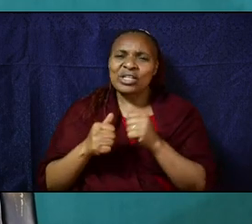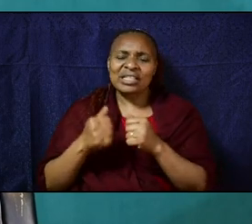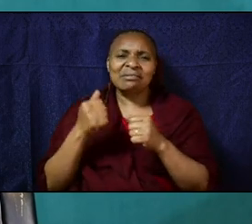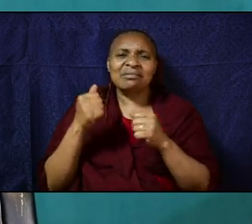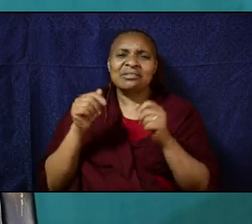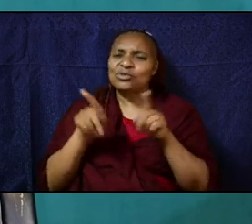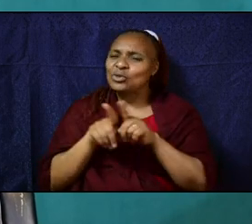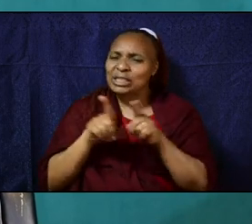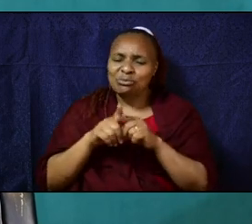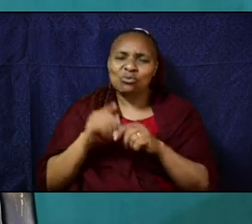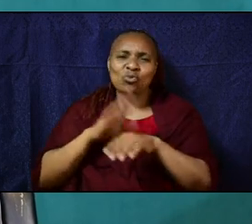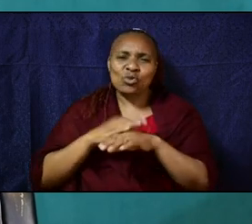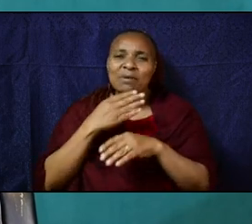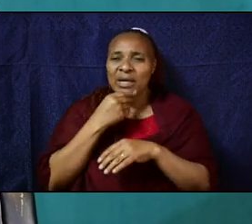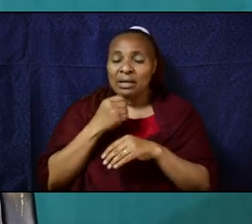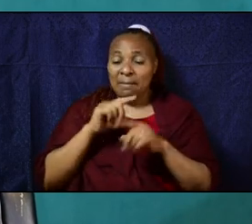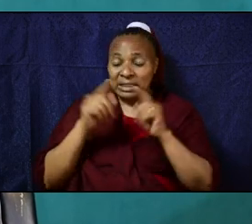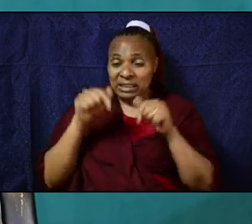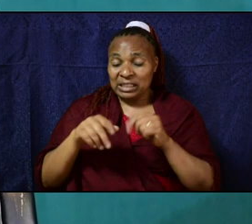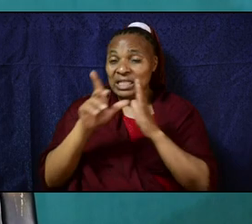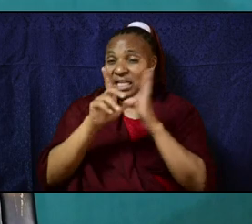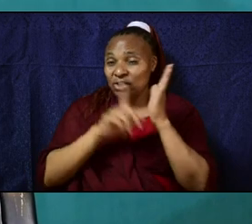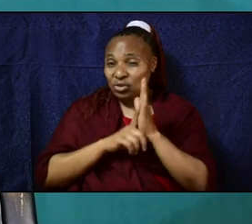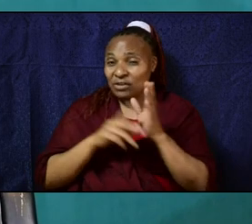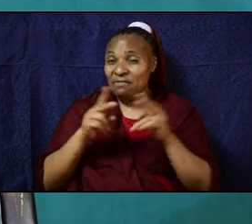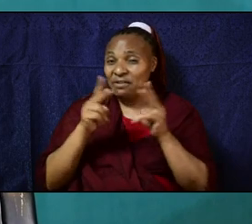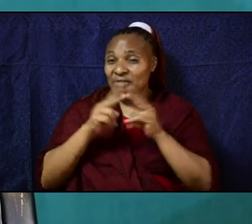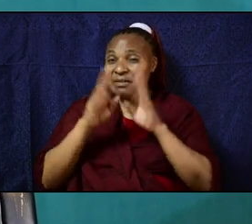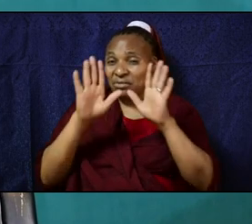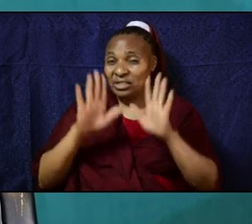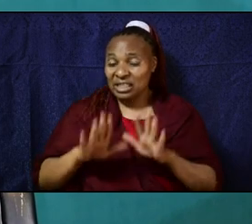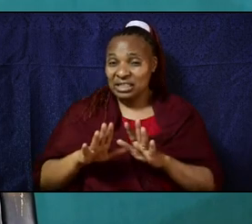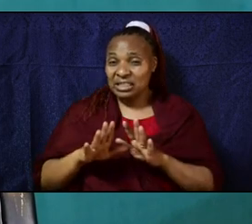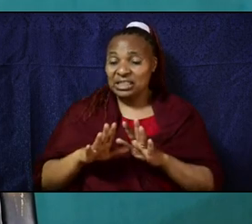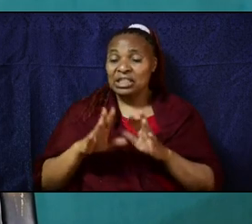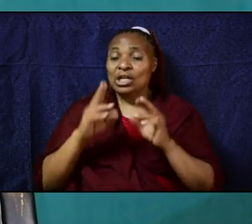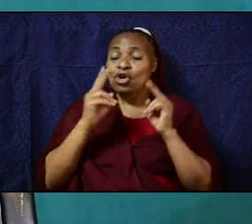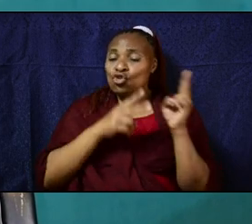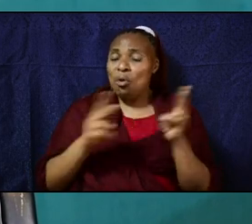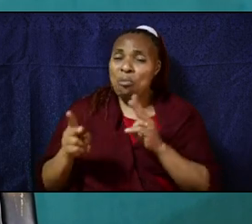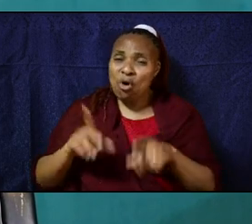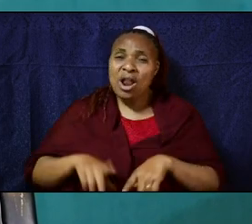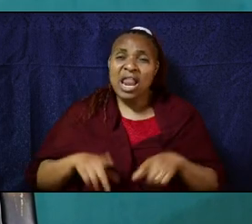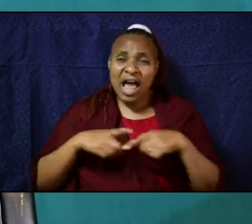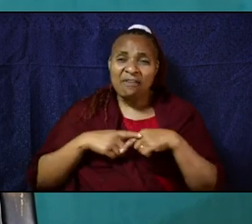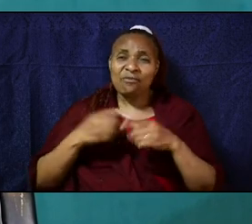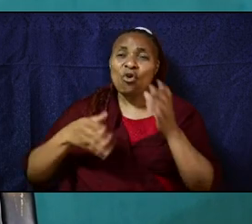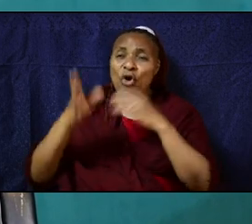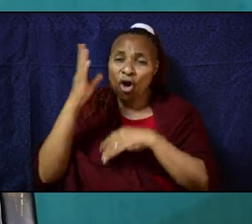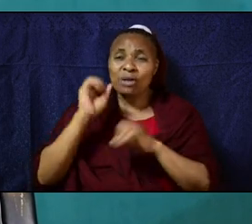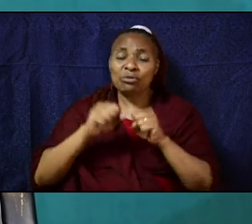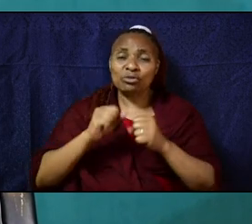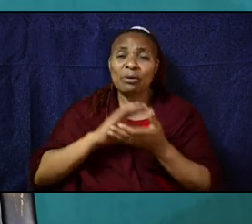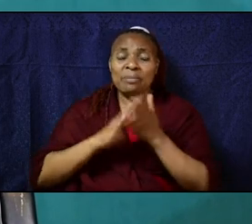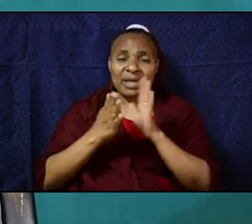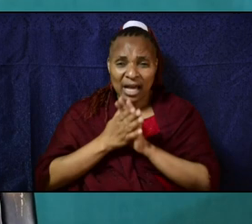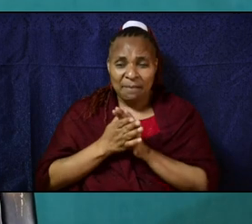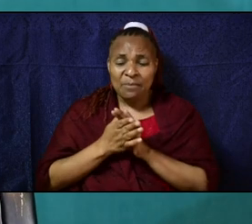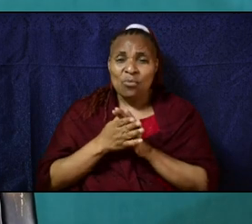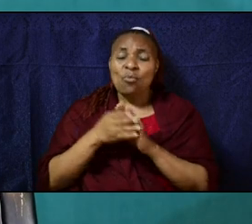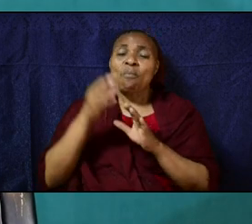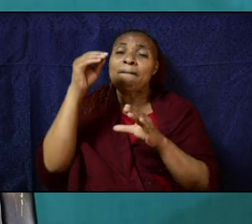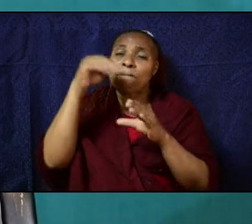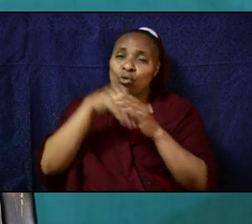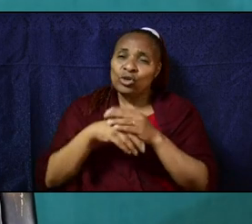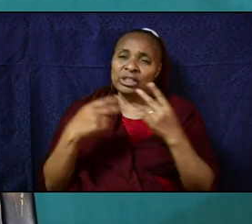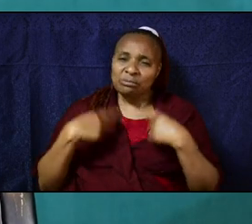think in this lesson, it's important to know that even in our modern lives, God can be our matchmaker. True. God can put